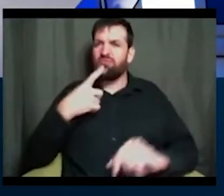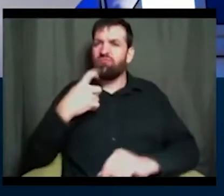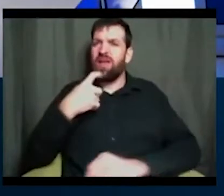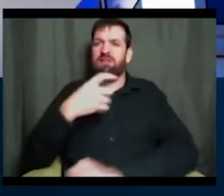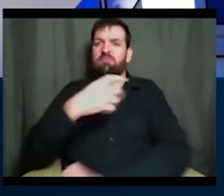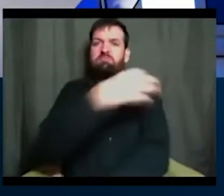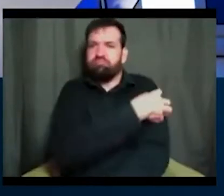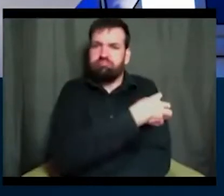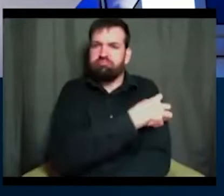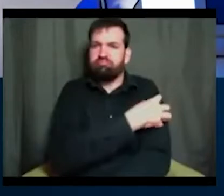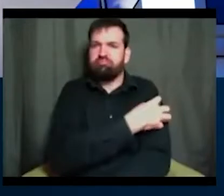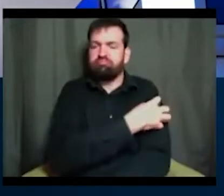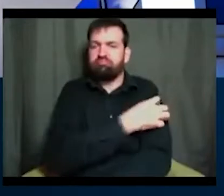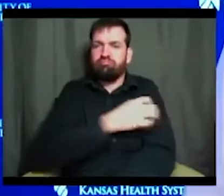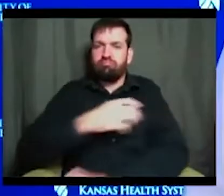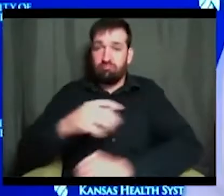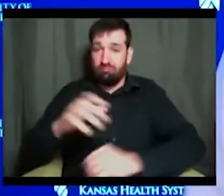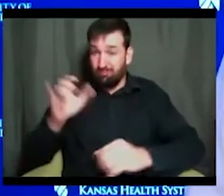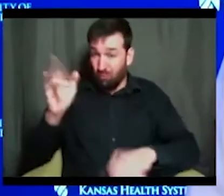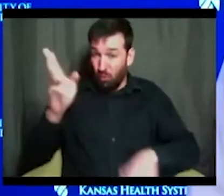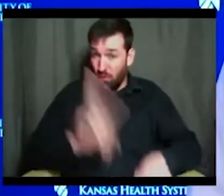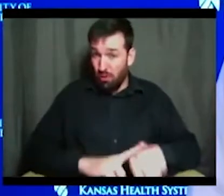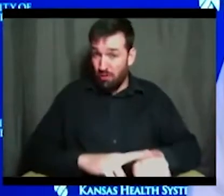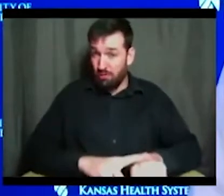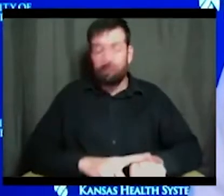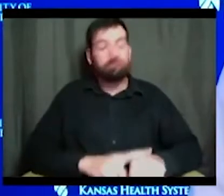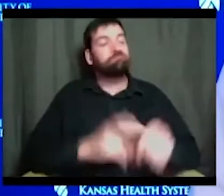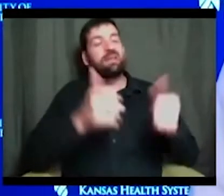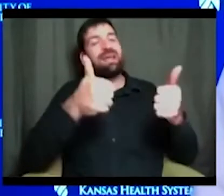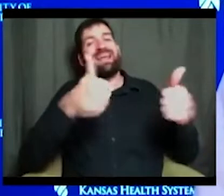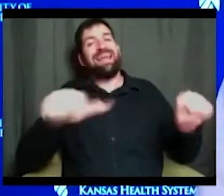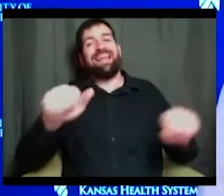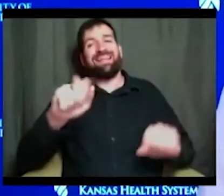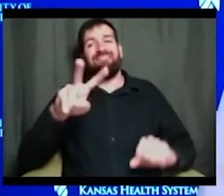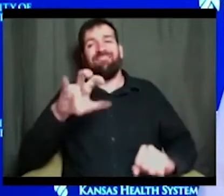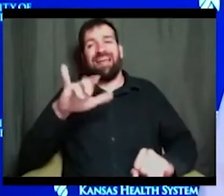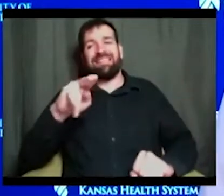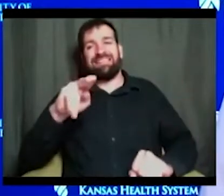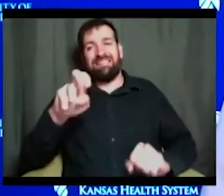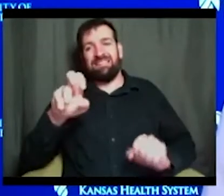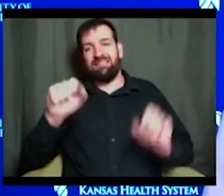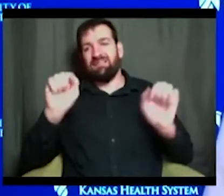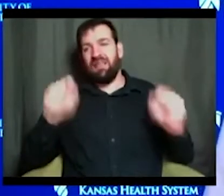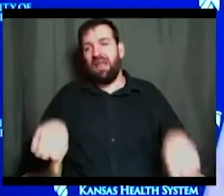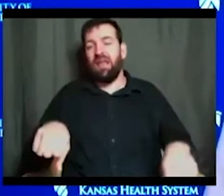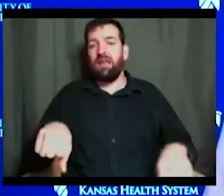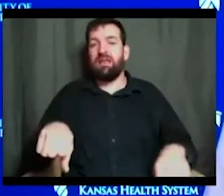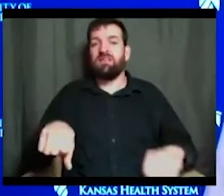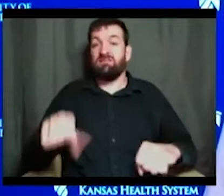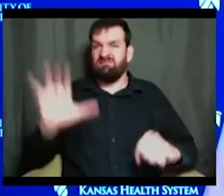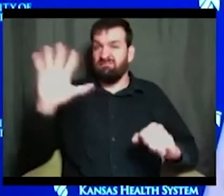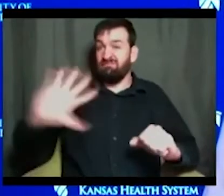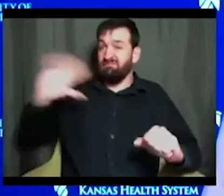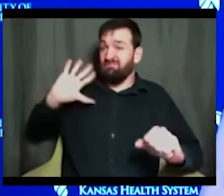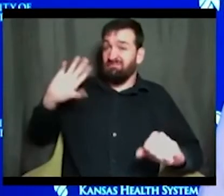normal? I think with any vaccine it probably can be. We certainly know with the old smallpox vaccines that caused a lot of